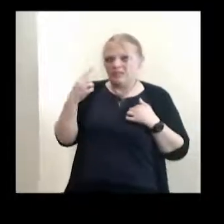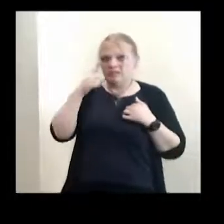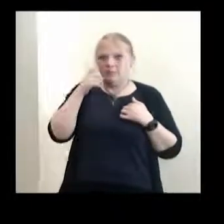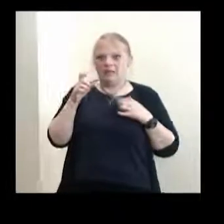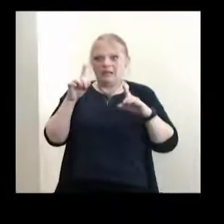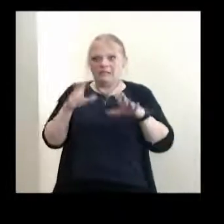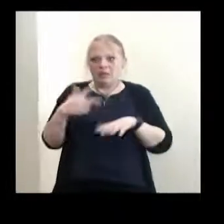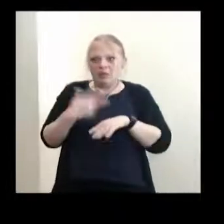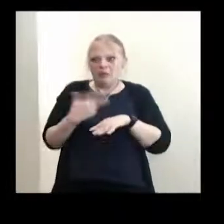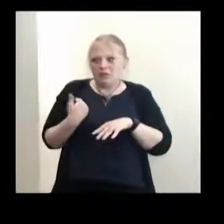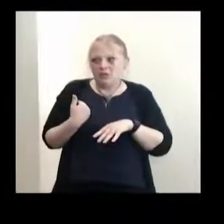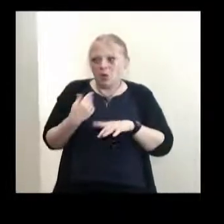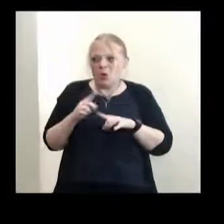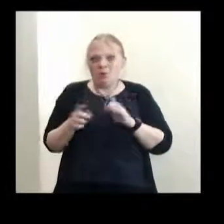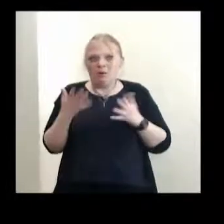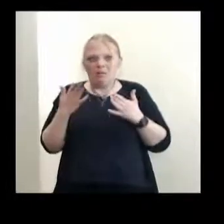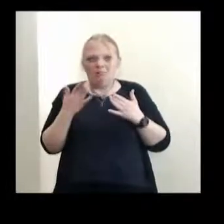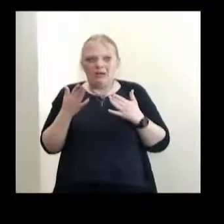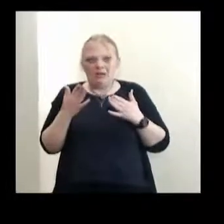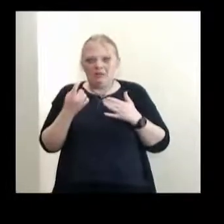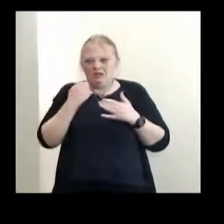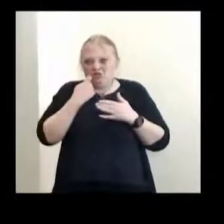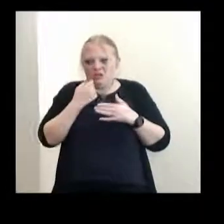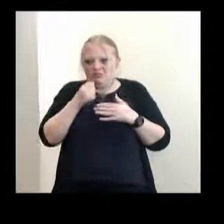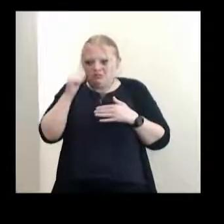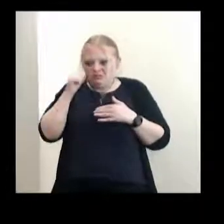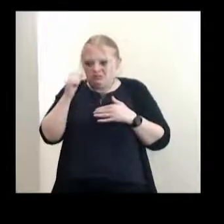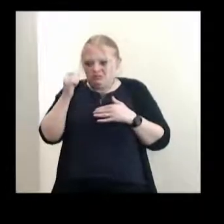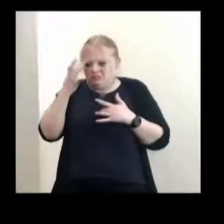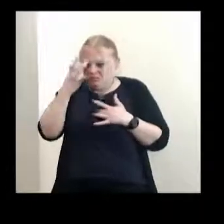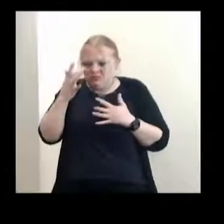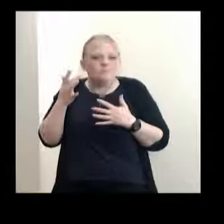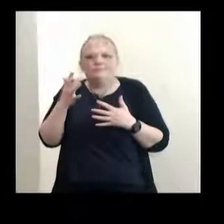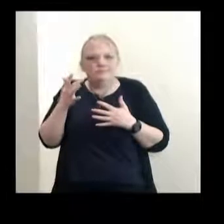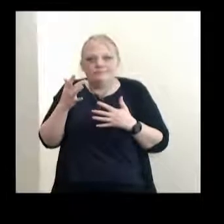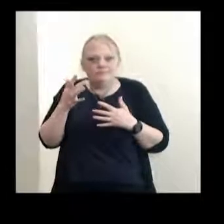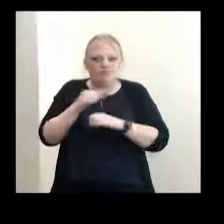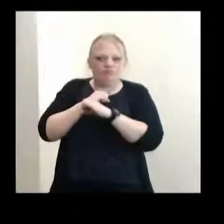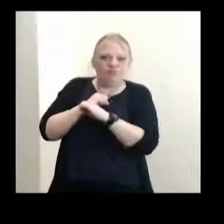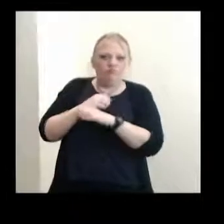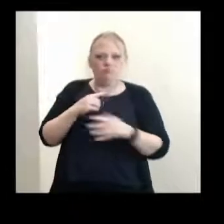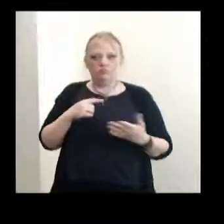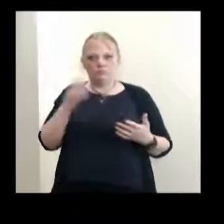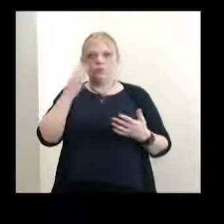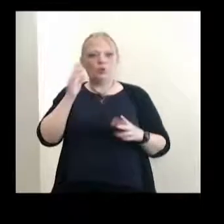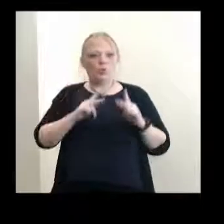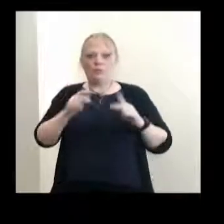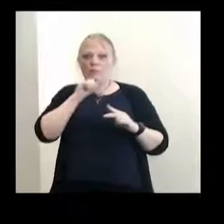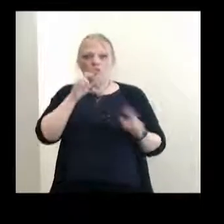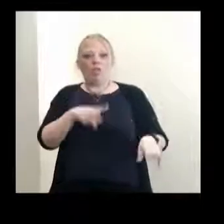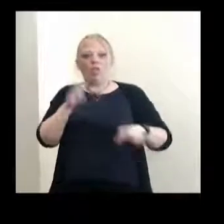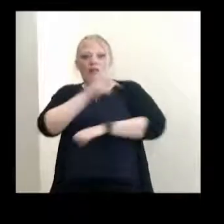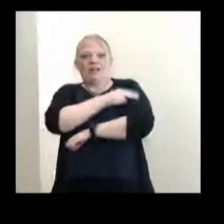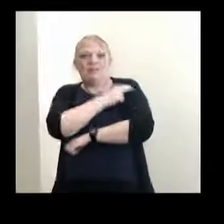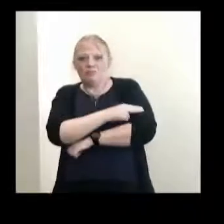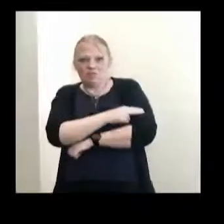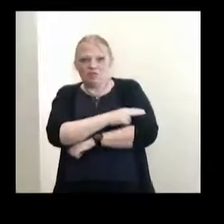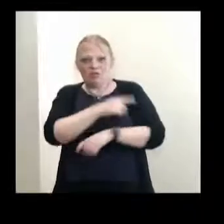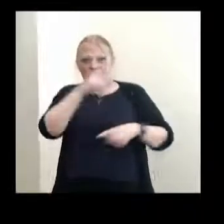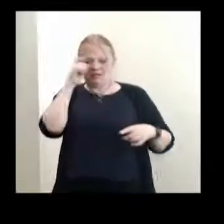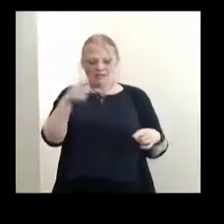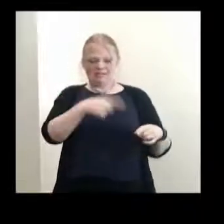tested 3 days ago, but maybe I caught it a day ago? There's a way to prevent it. We know people are not being hospitalized because they